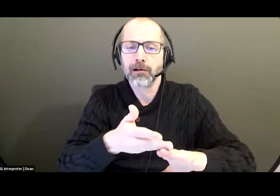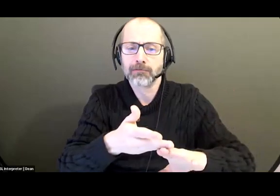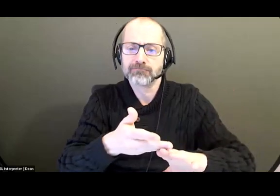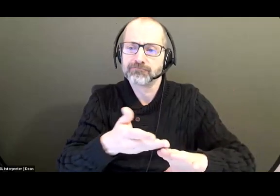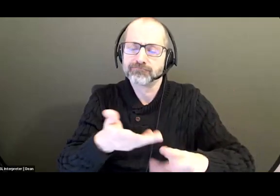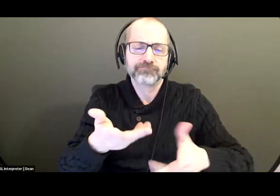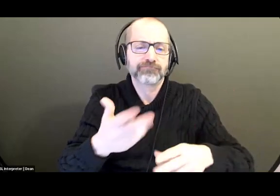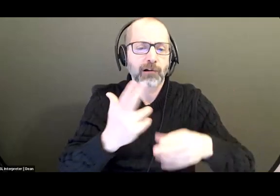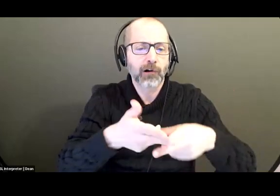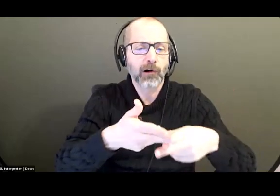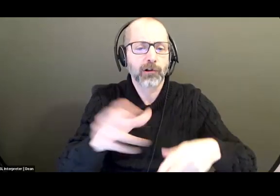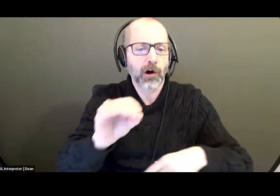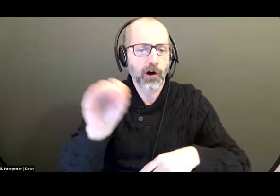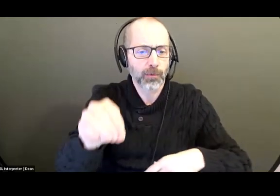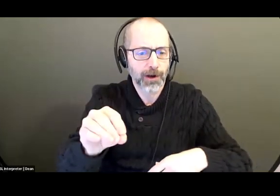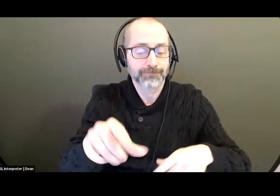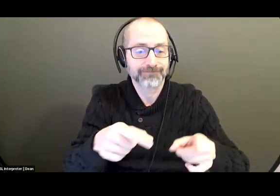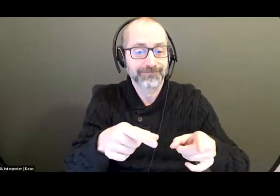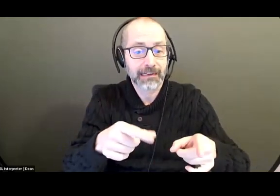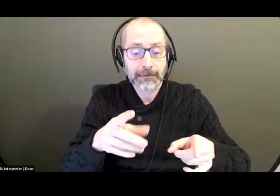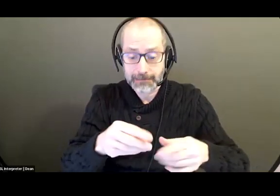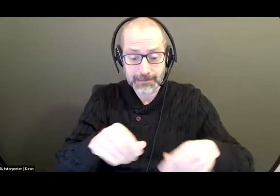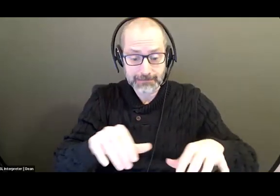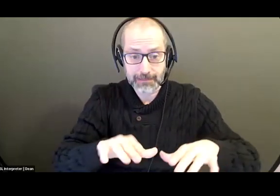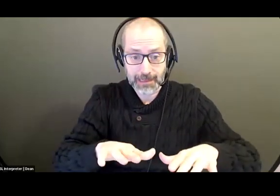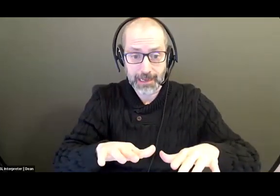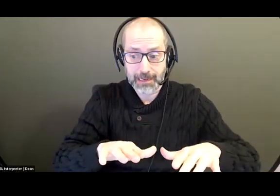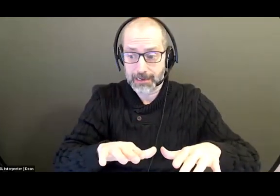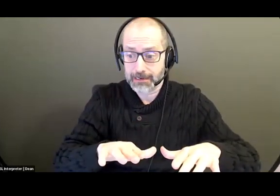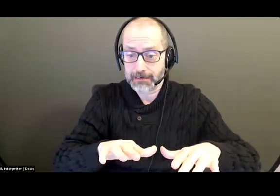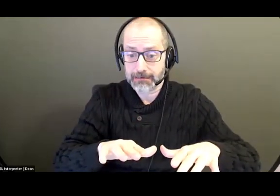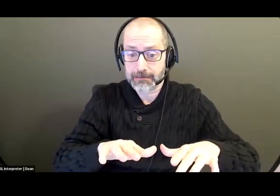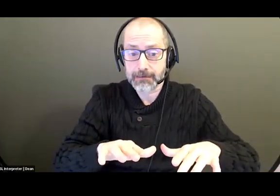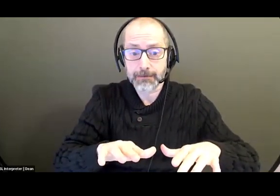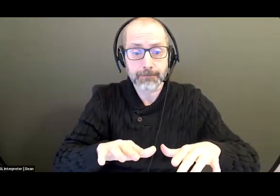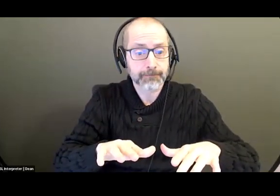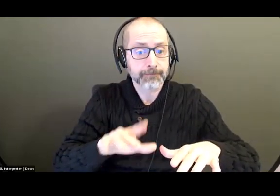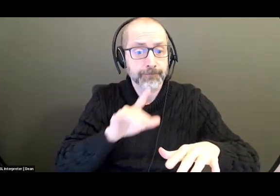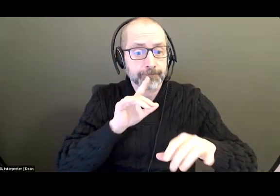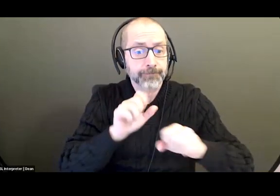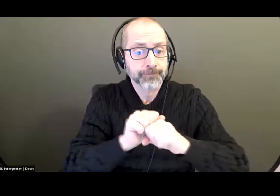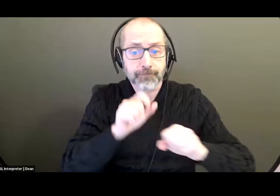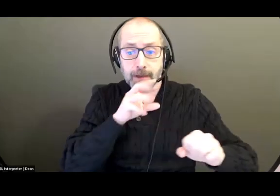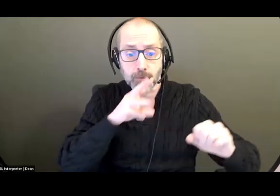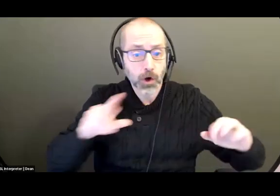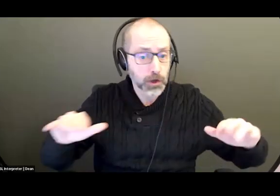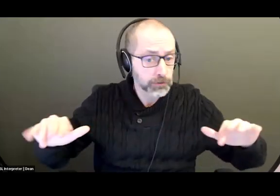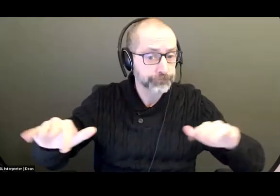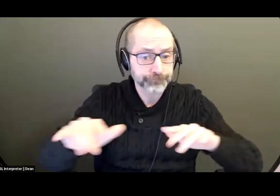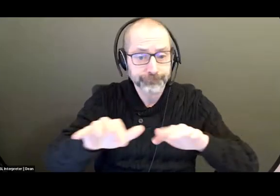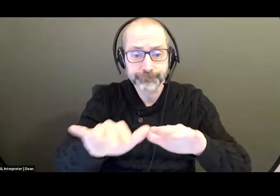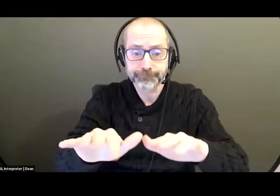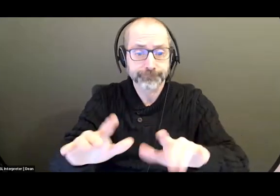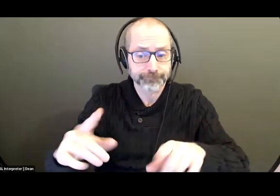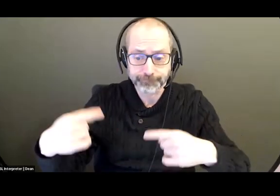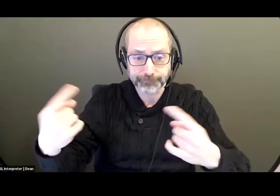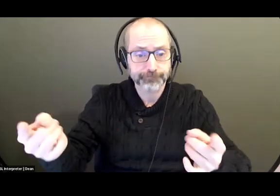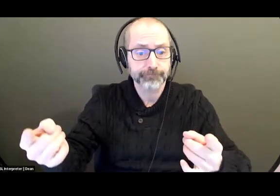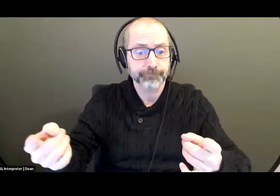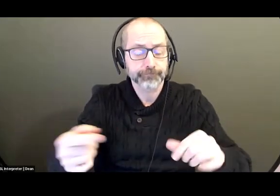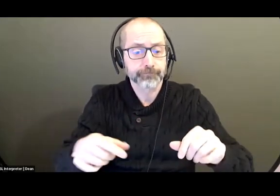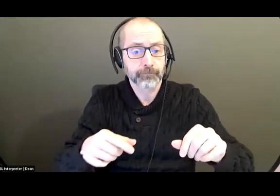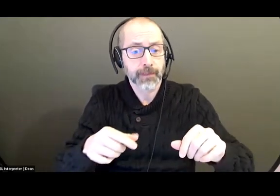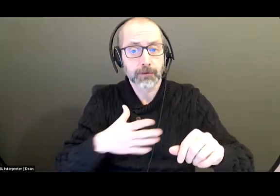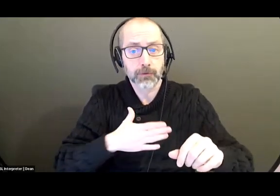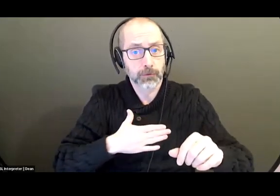the Algonquin and Anishinaabe people, which is colonially known as Ottawa. The land I'm on sits alongside